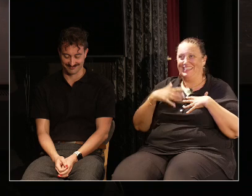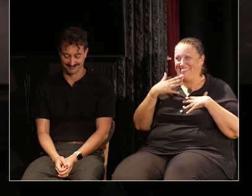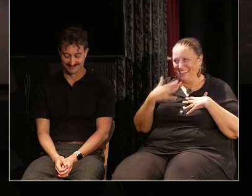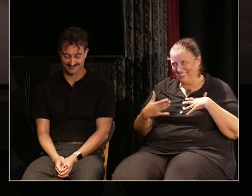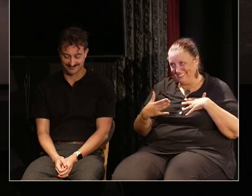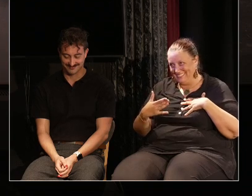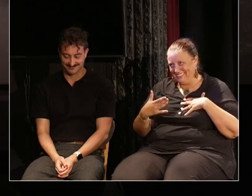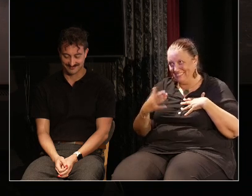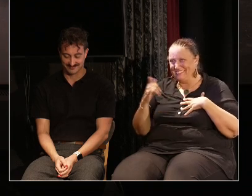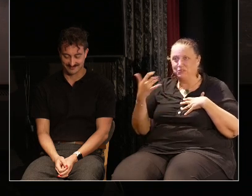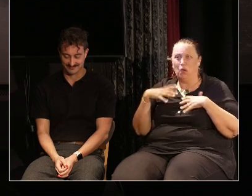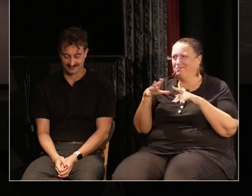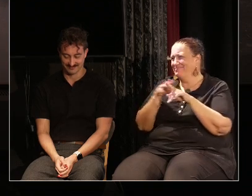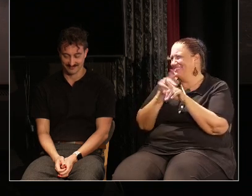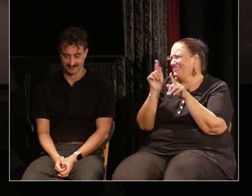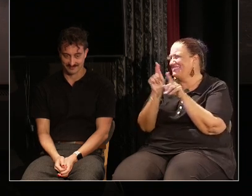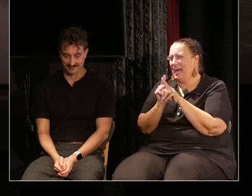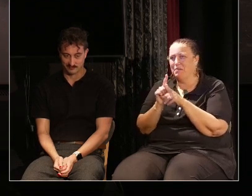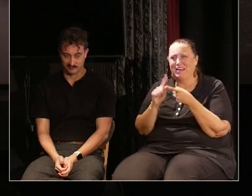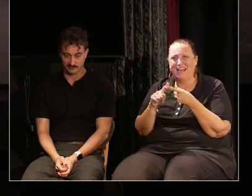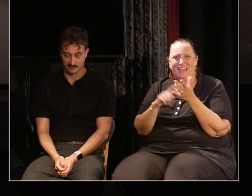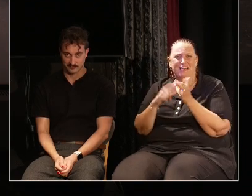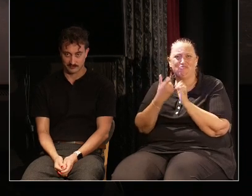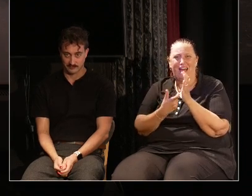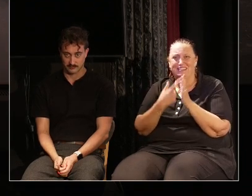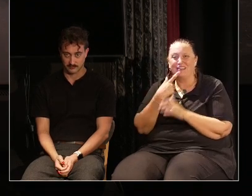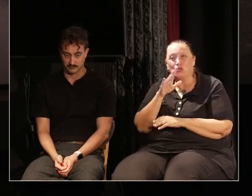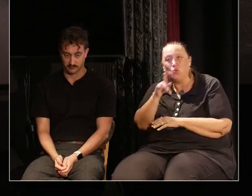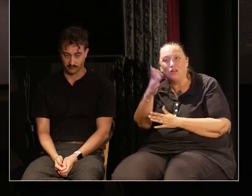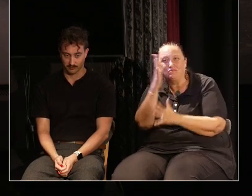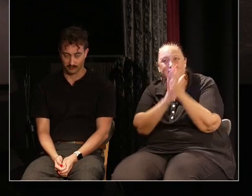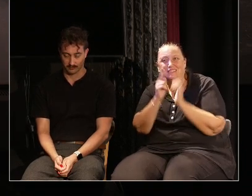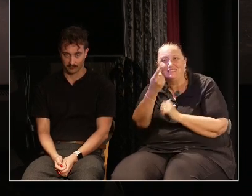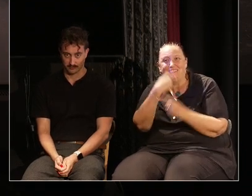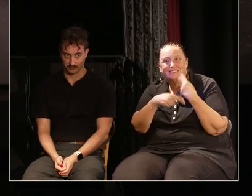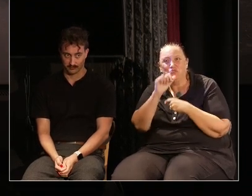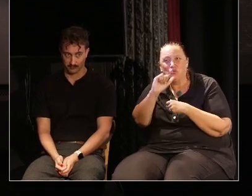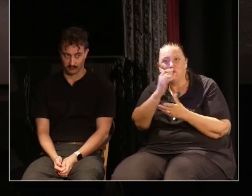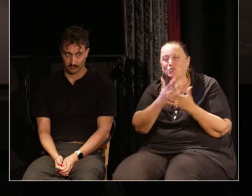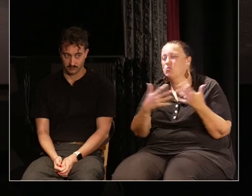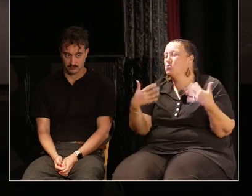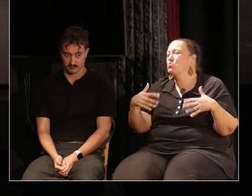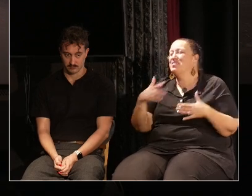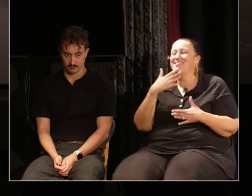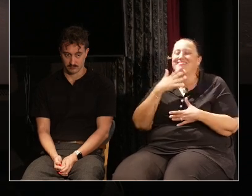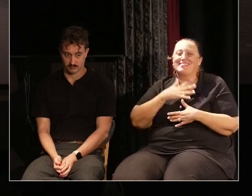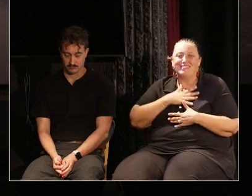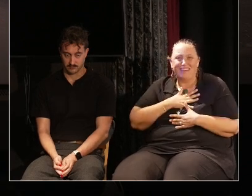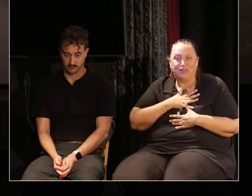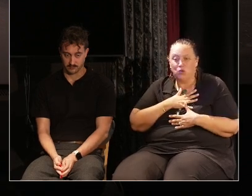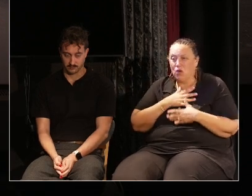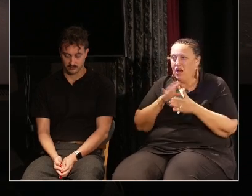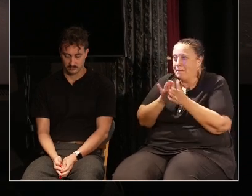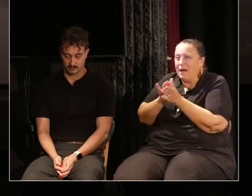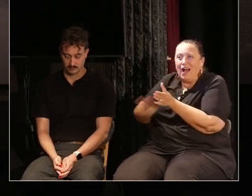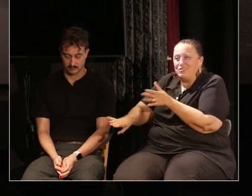Thank you. Just to echo what Allegra said as well, actually, thank you for sharing your story, because I think it's the same with all sort of marginalised groups. Sharing your story and putting it out there